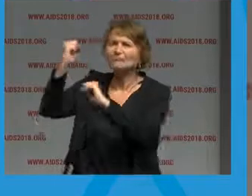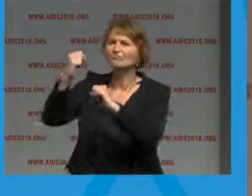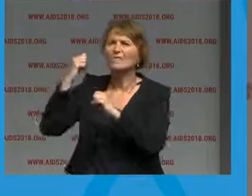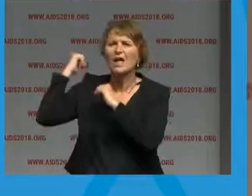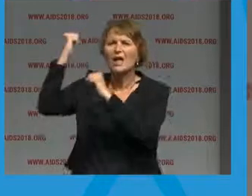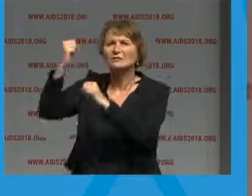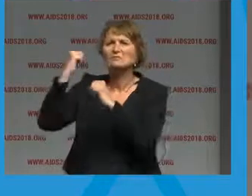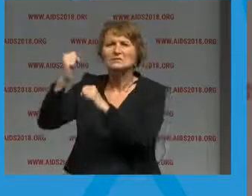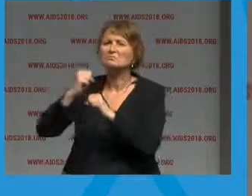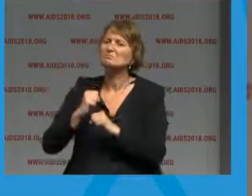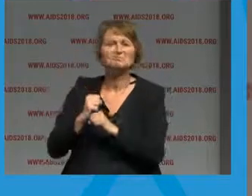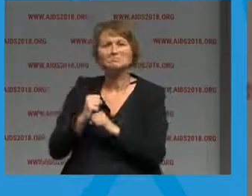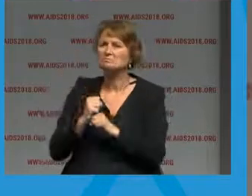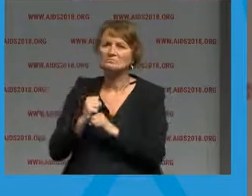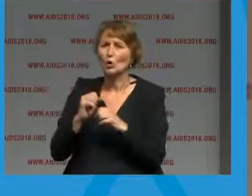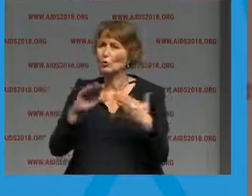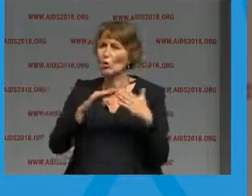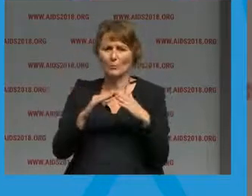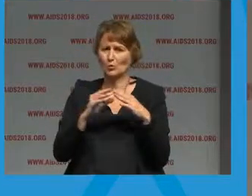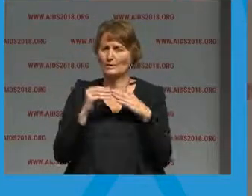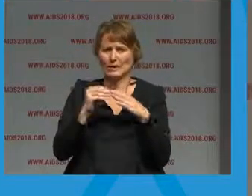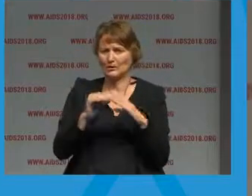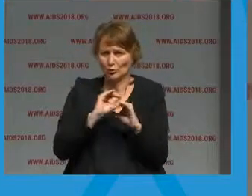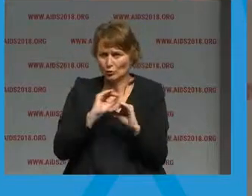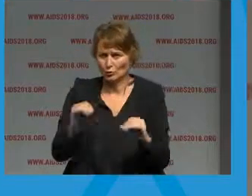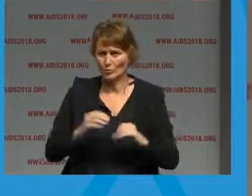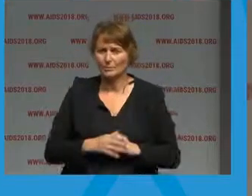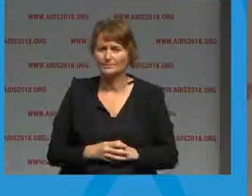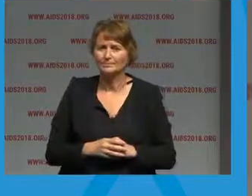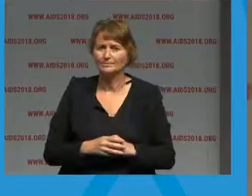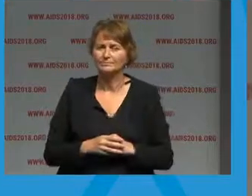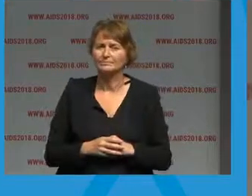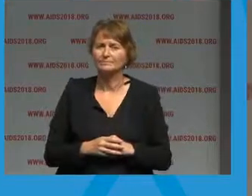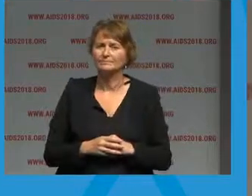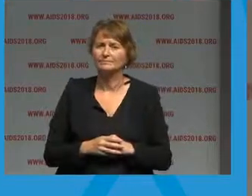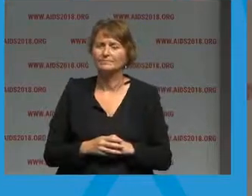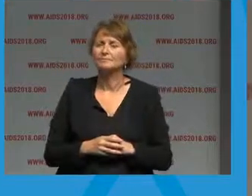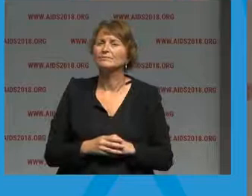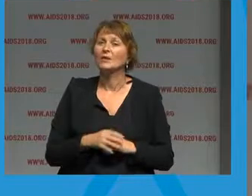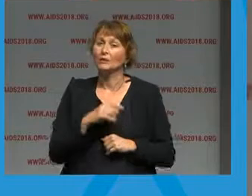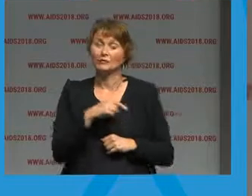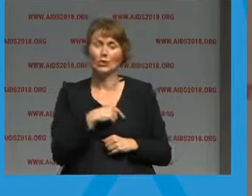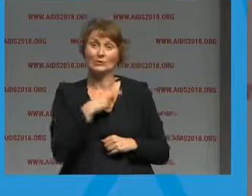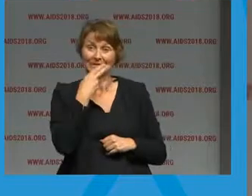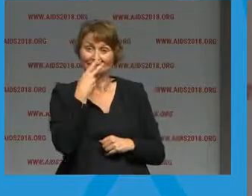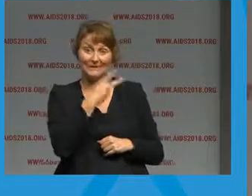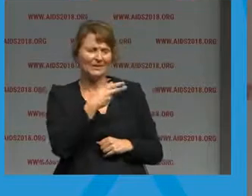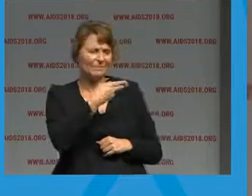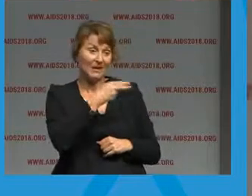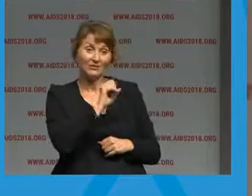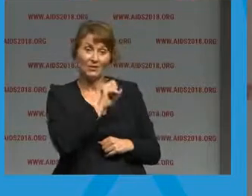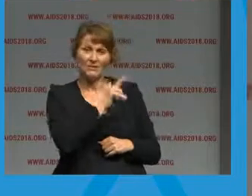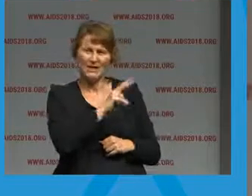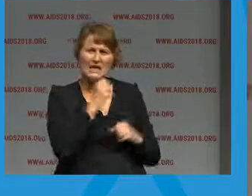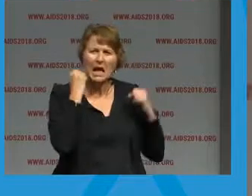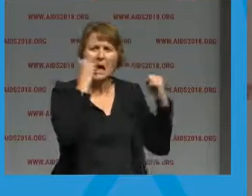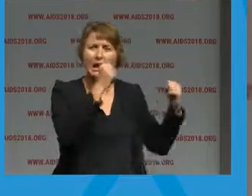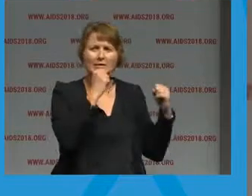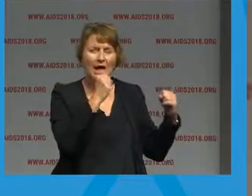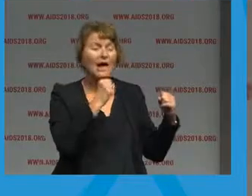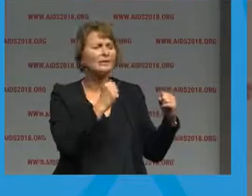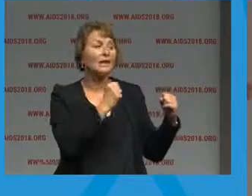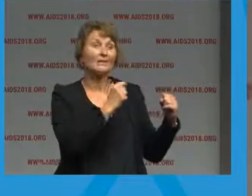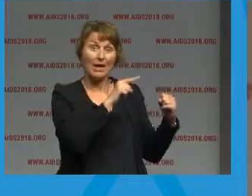response. The lessons learned from the HIV activism need to come into